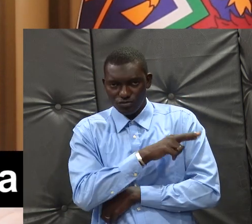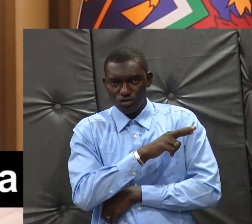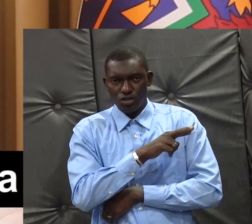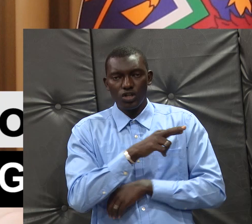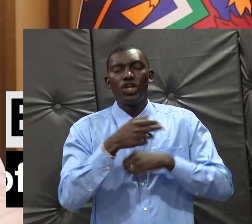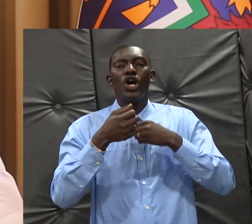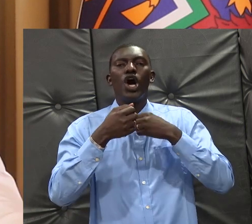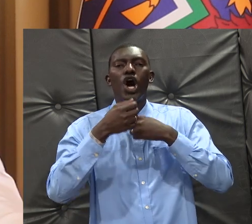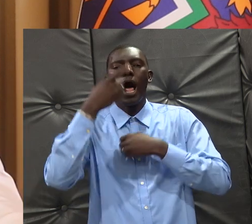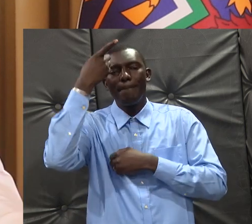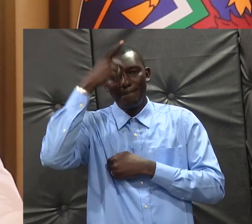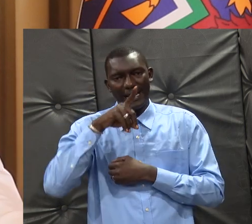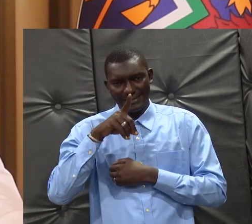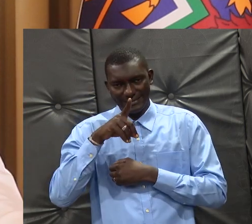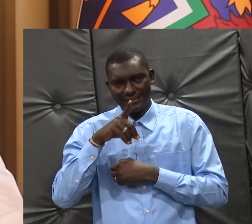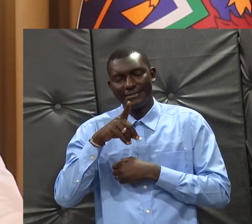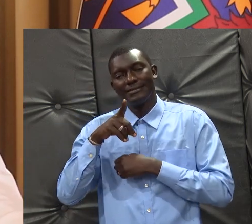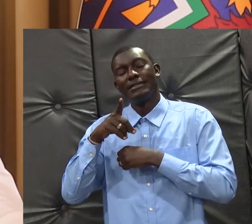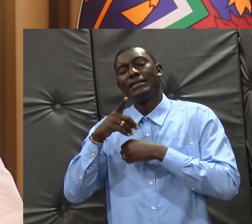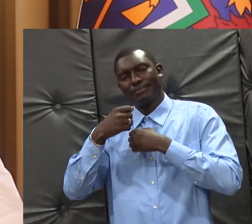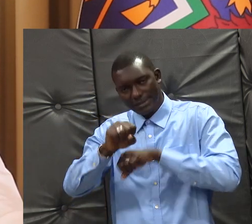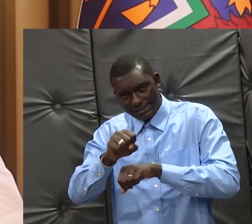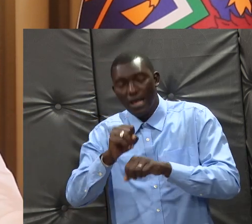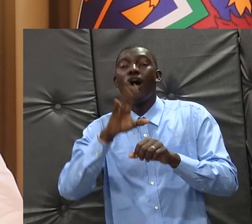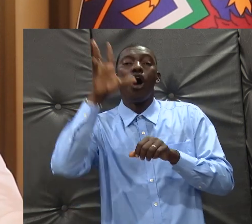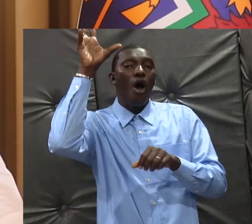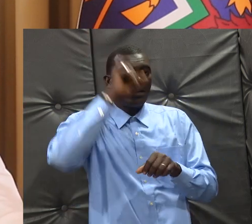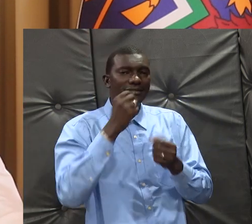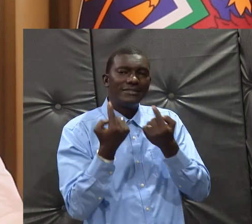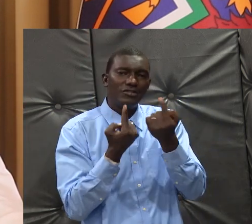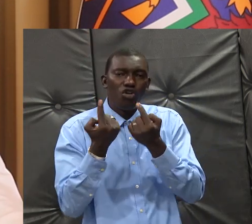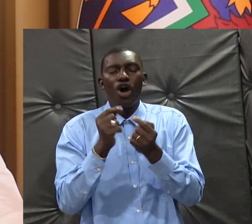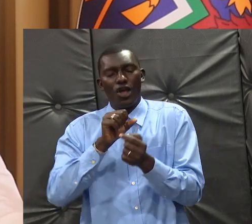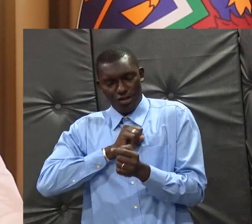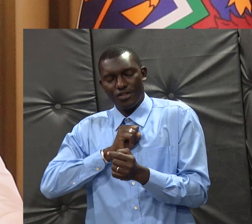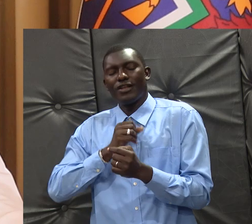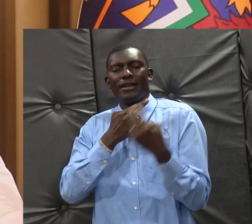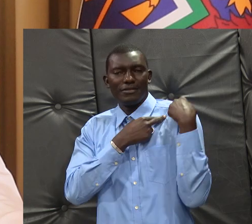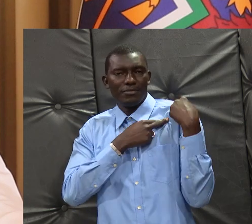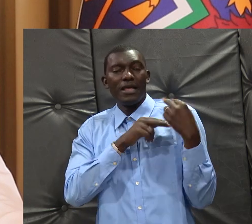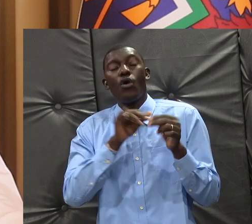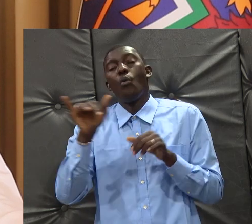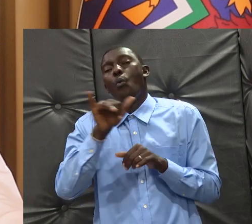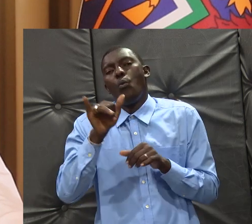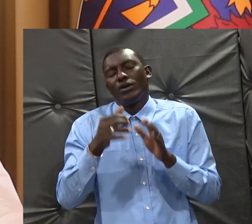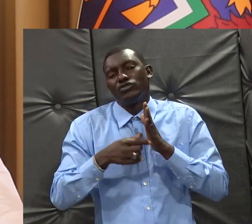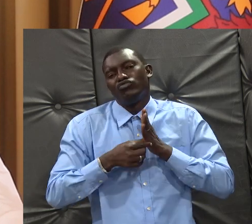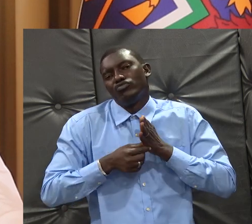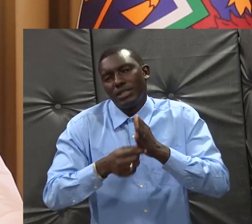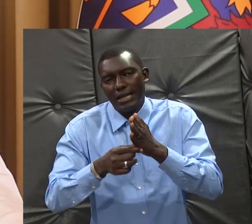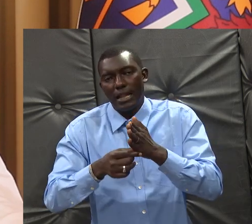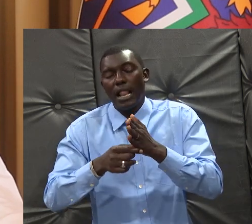understanding one's responsibilities and duties, which should lead to playing one's role in